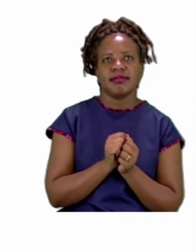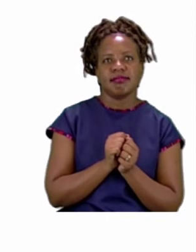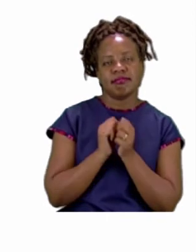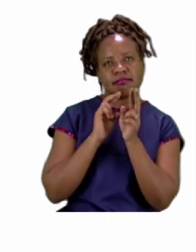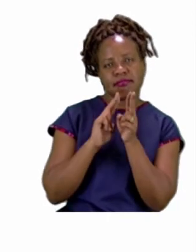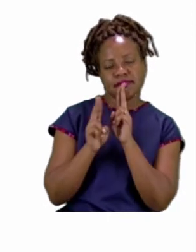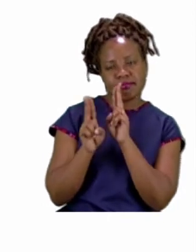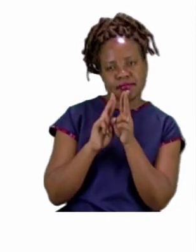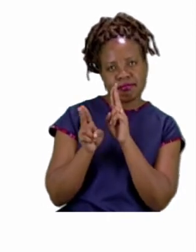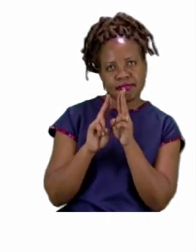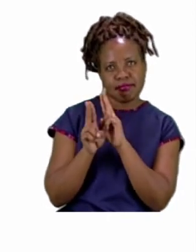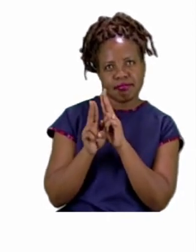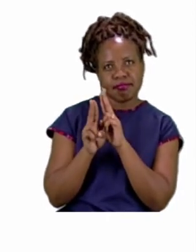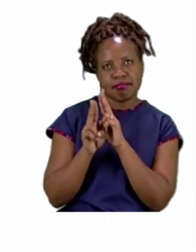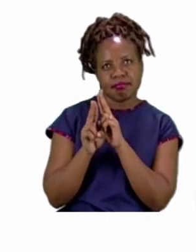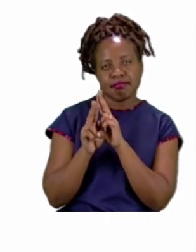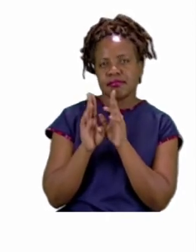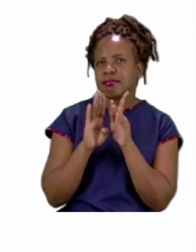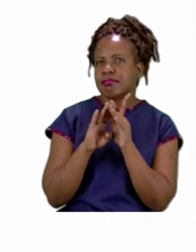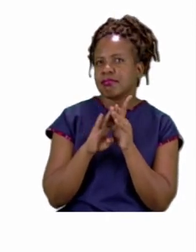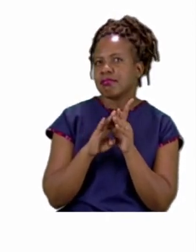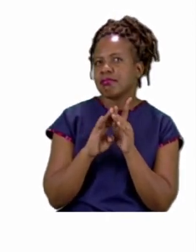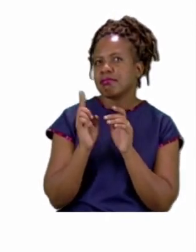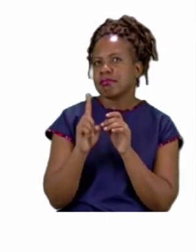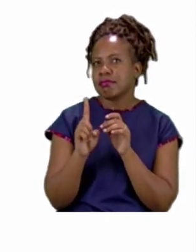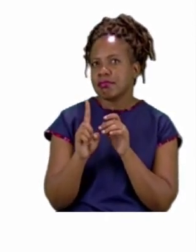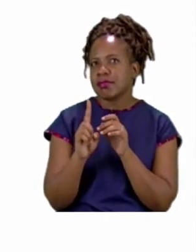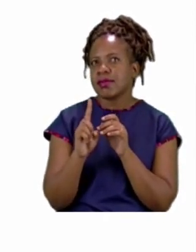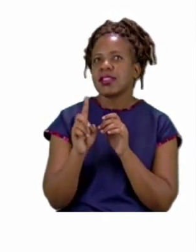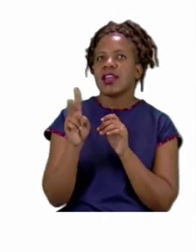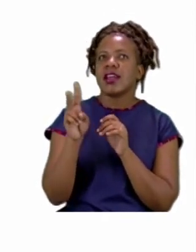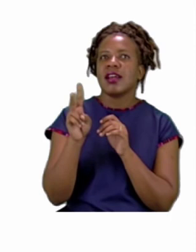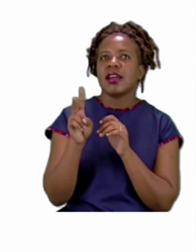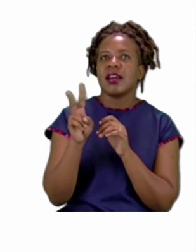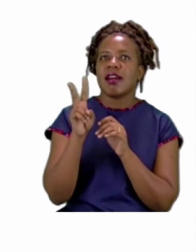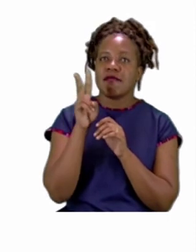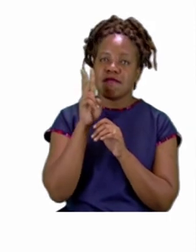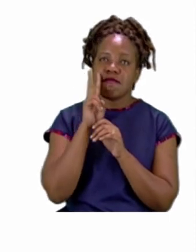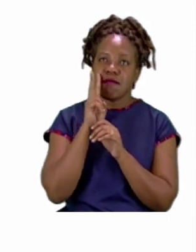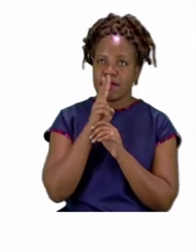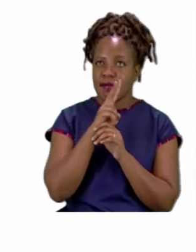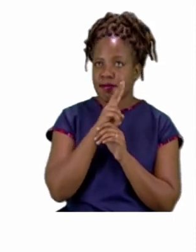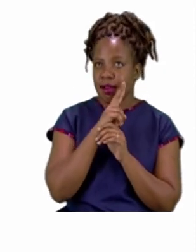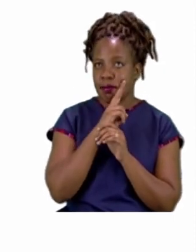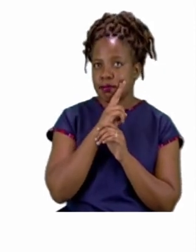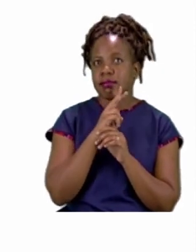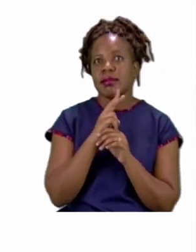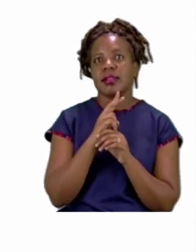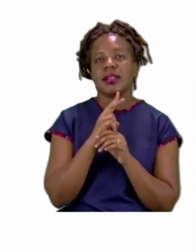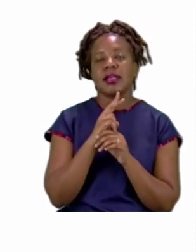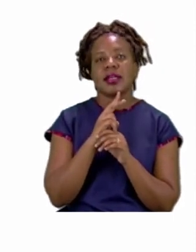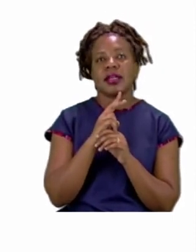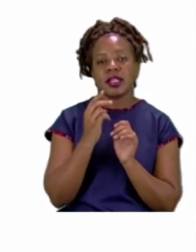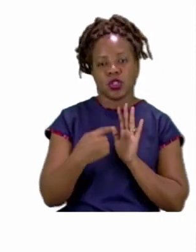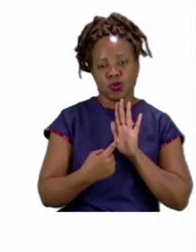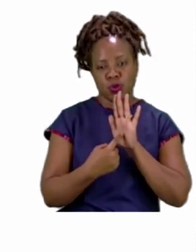about simple present tense in regular verbs. Now, it's going to be our job